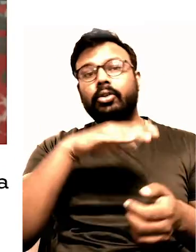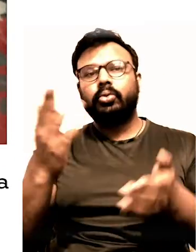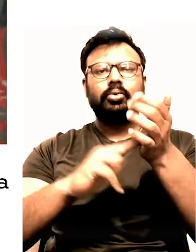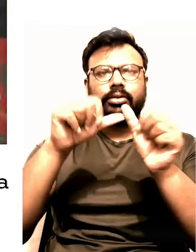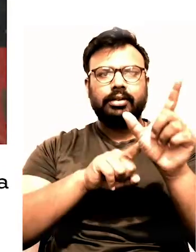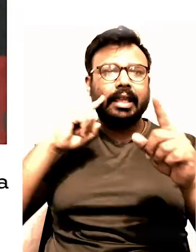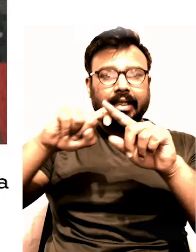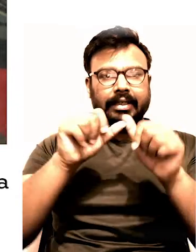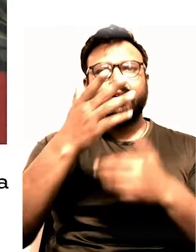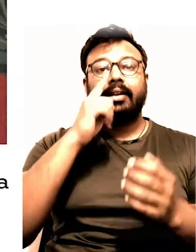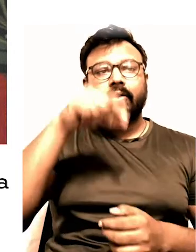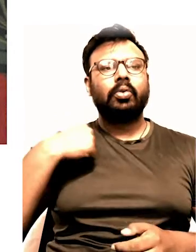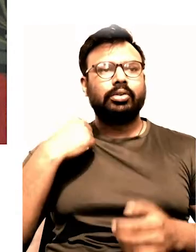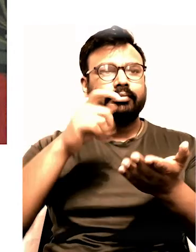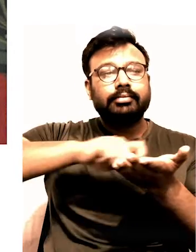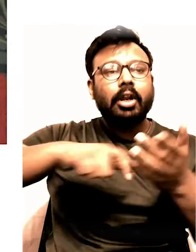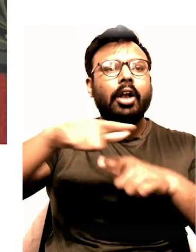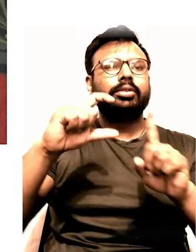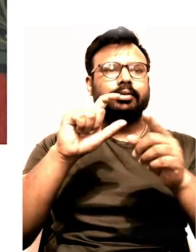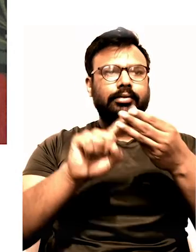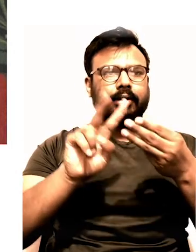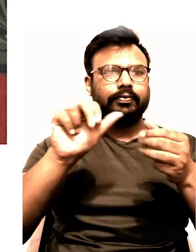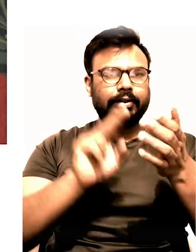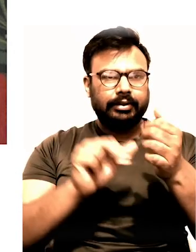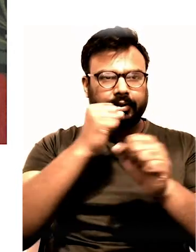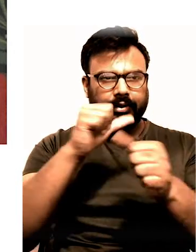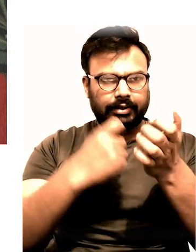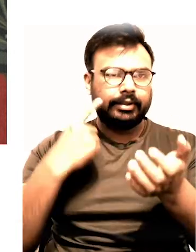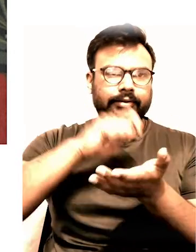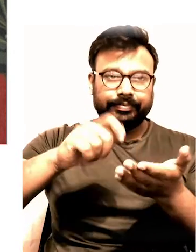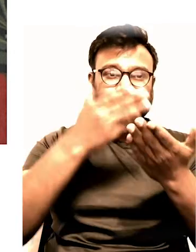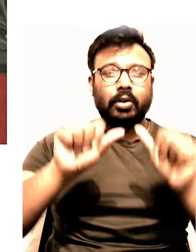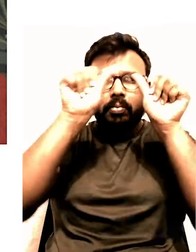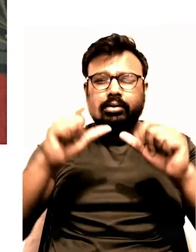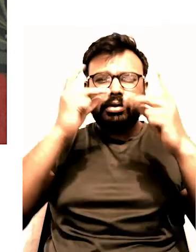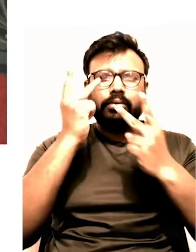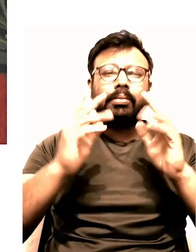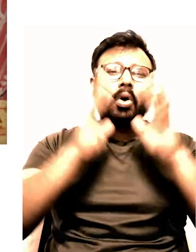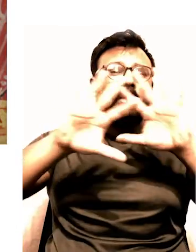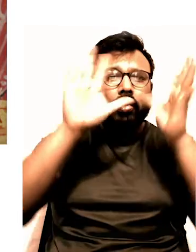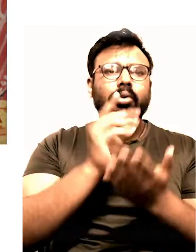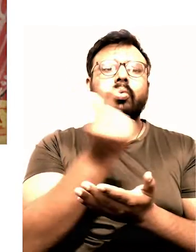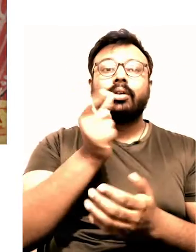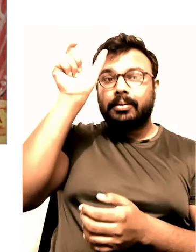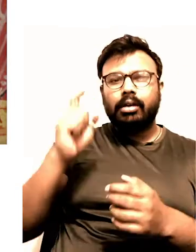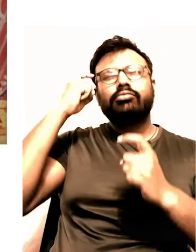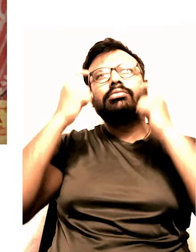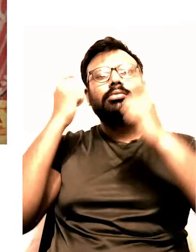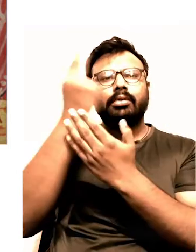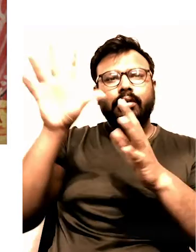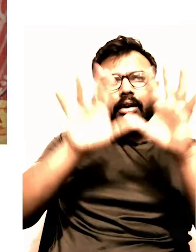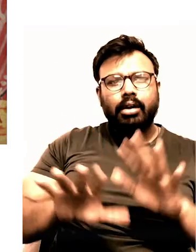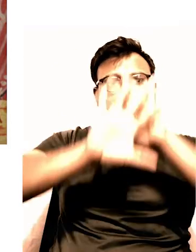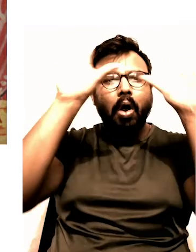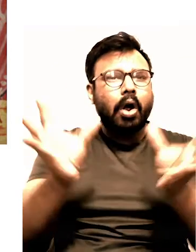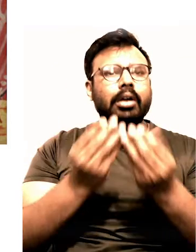which is a symbol of Kamadev, the god of love, a fly whisk, a symbol of passion, and the empty bed